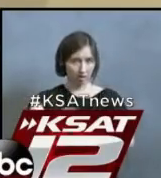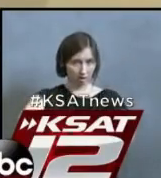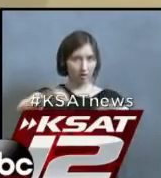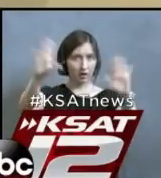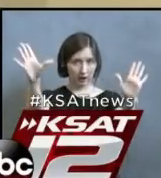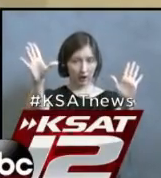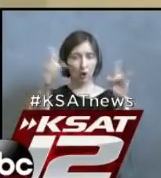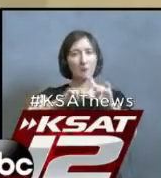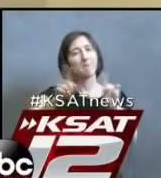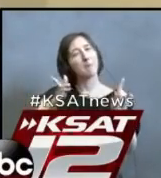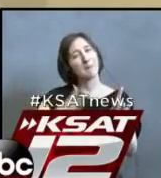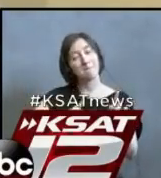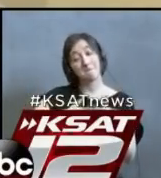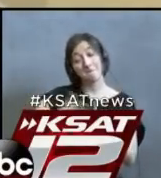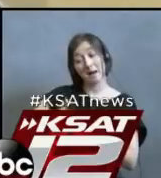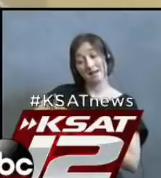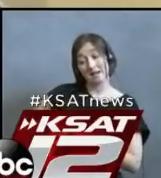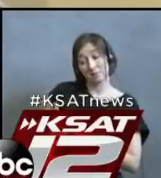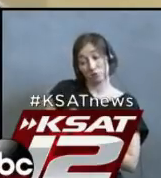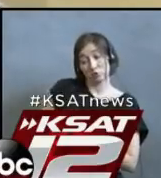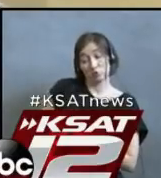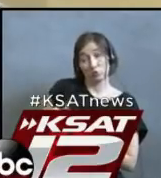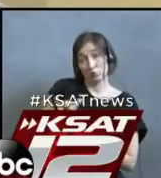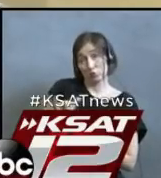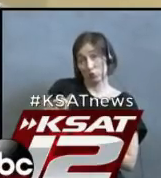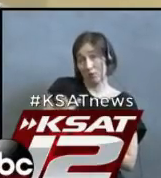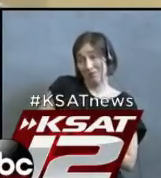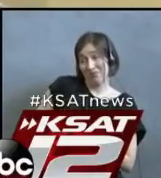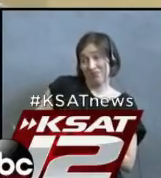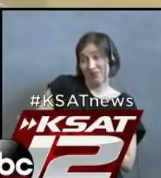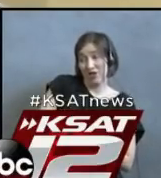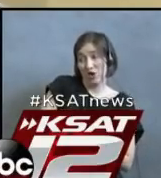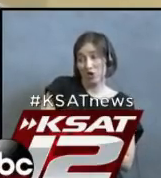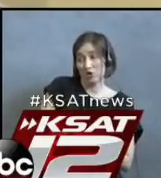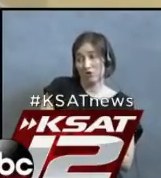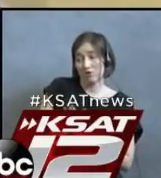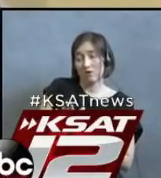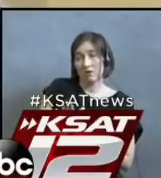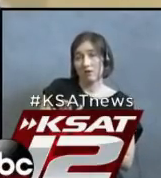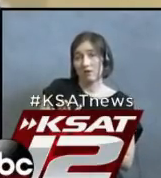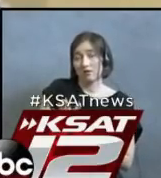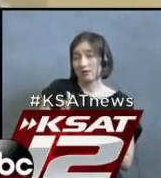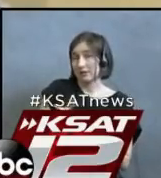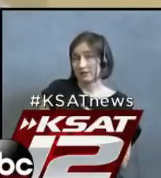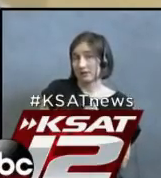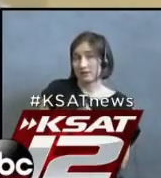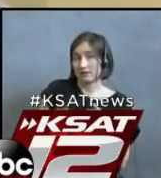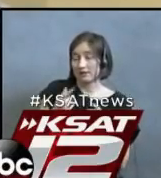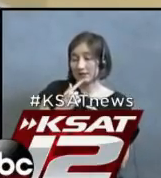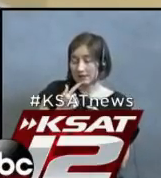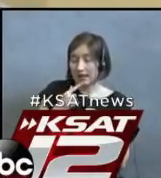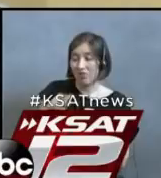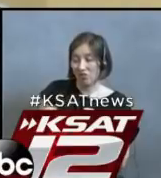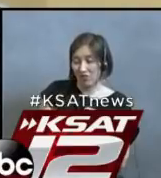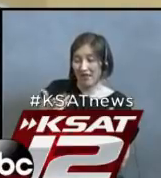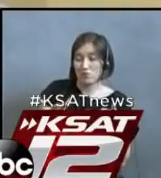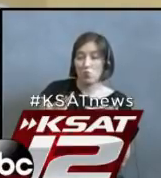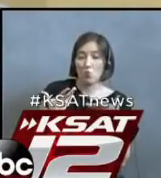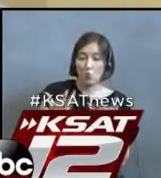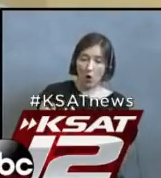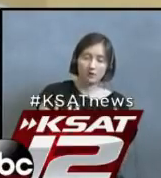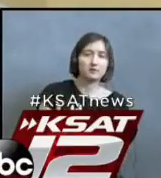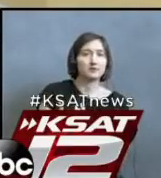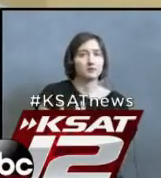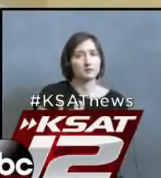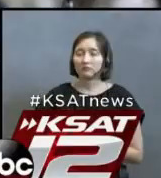also get a message from my neighbors, and their message is coming in 5 by 5 also, and they're telling me they want